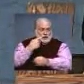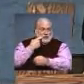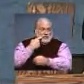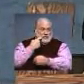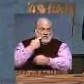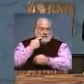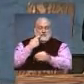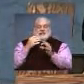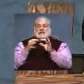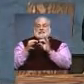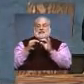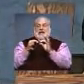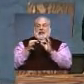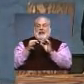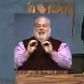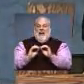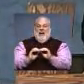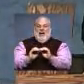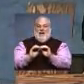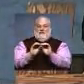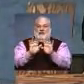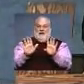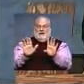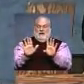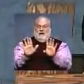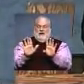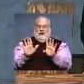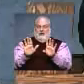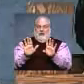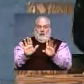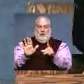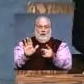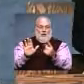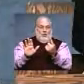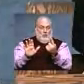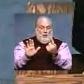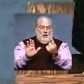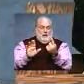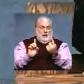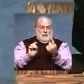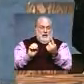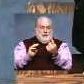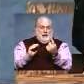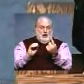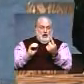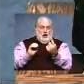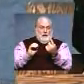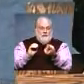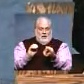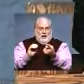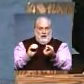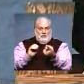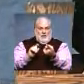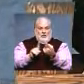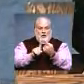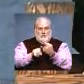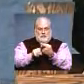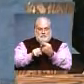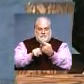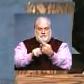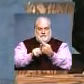the obvious, and that when one domino falls, so does another. There are always consequences, and so many of